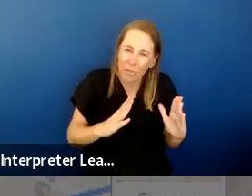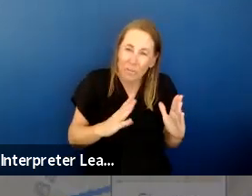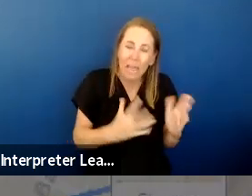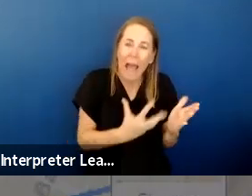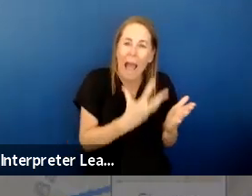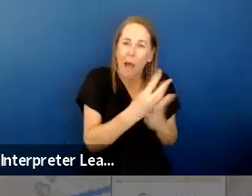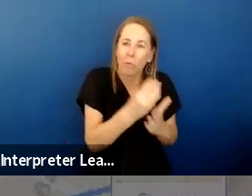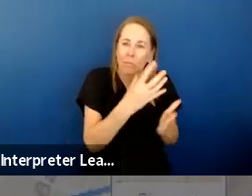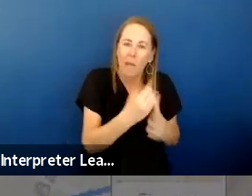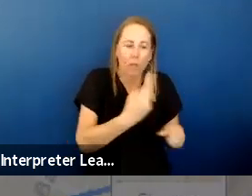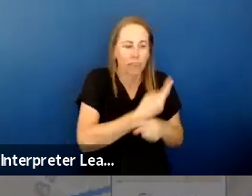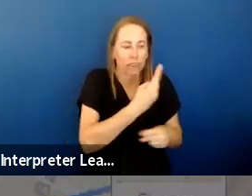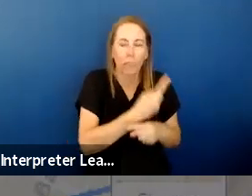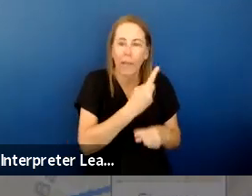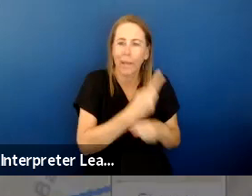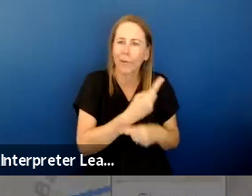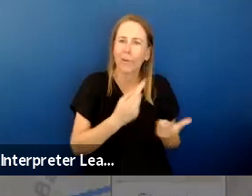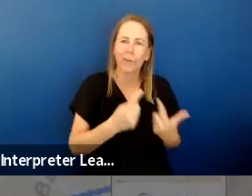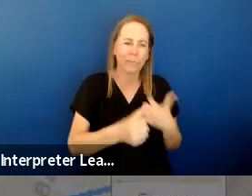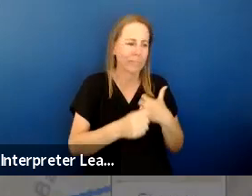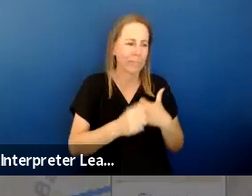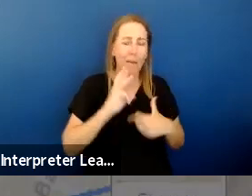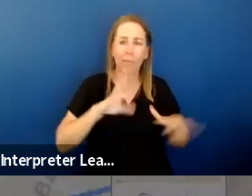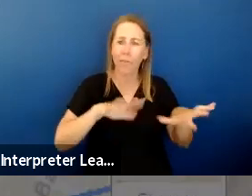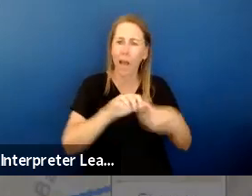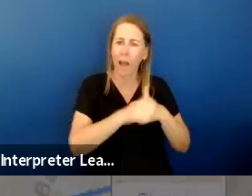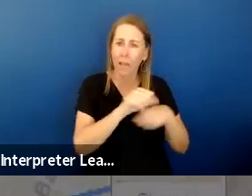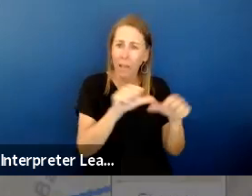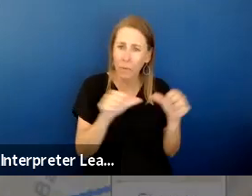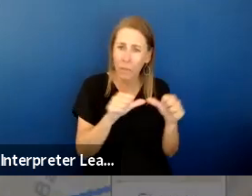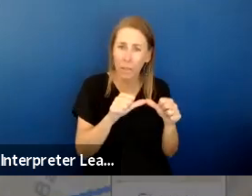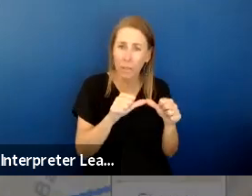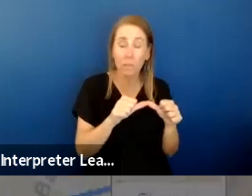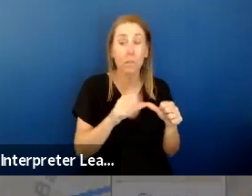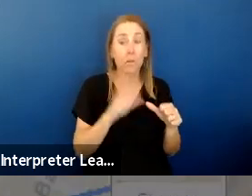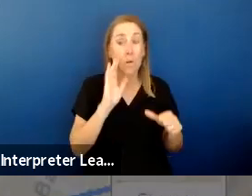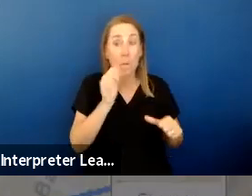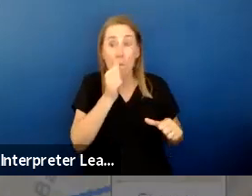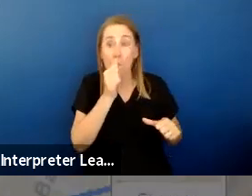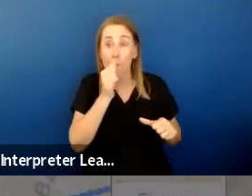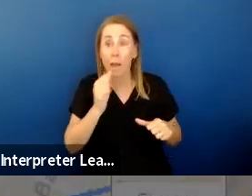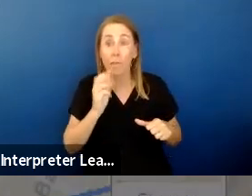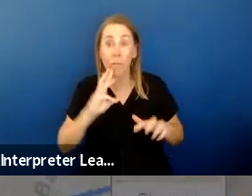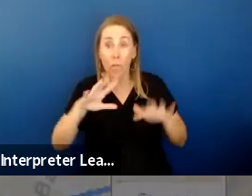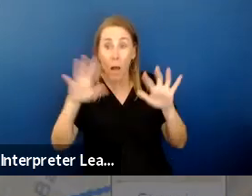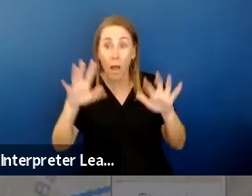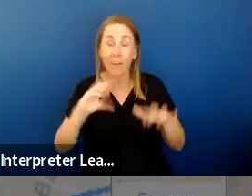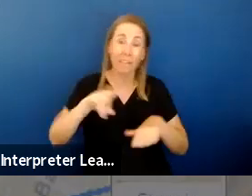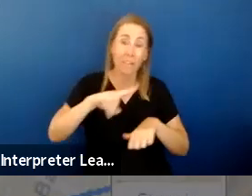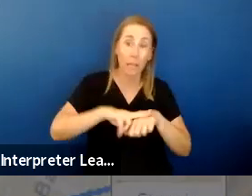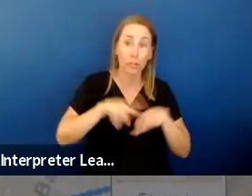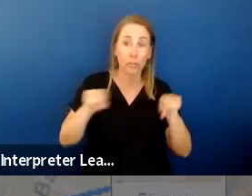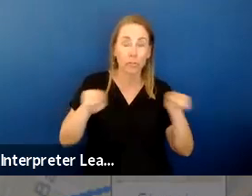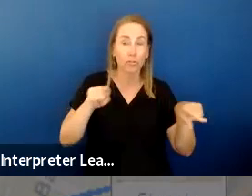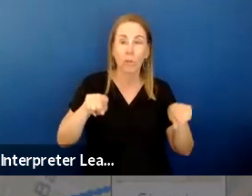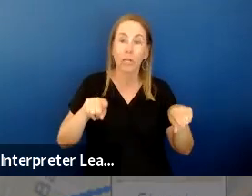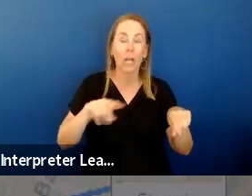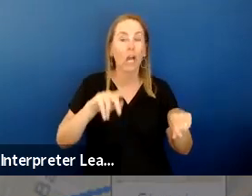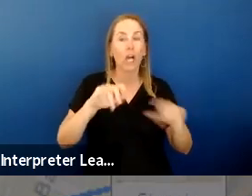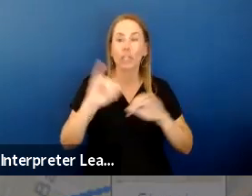hazard areas. Unlike private flood insurance, National Flood Insurance Program policies cannot be canceled by the